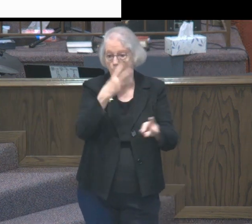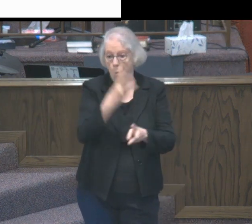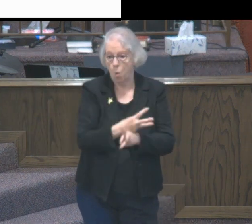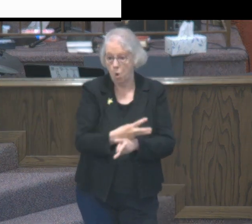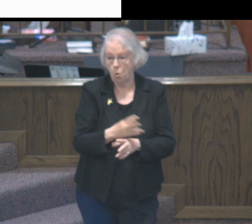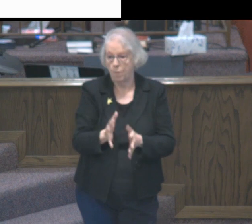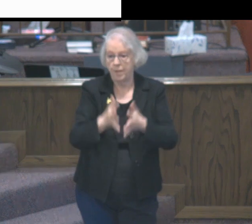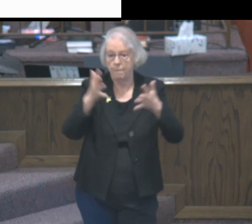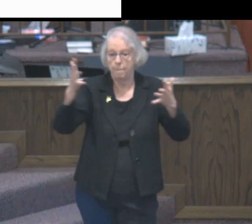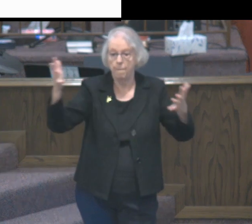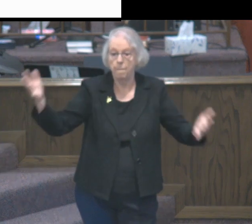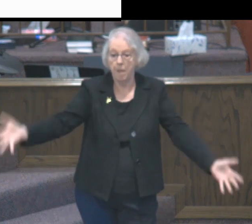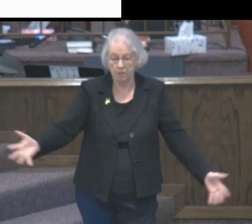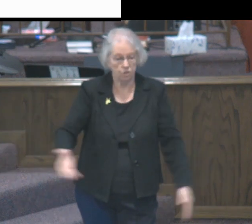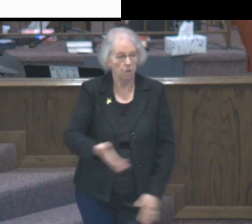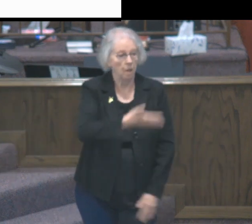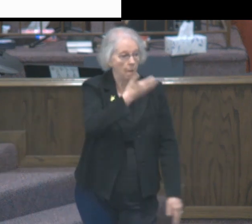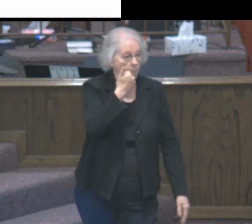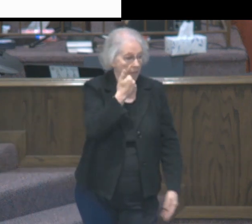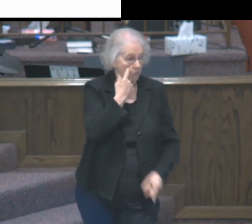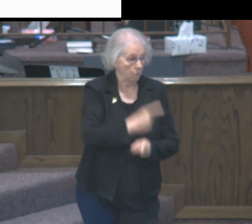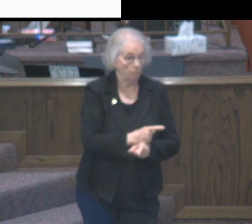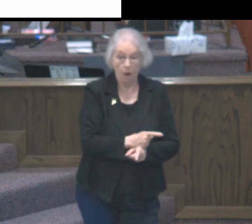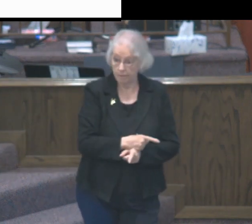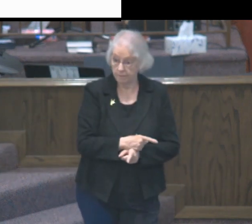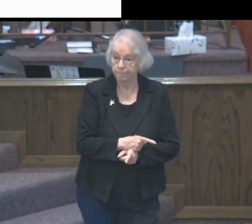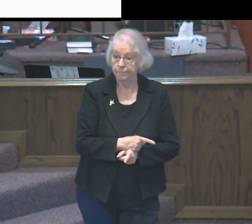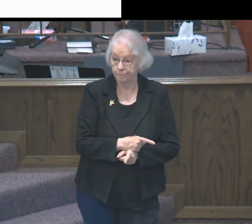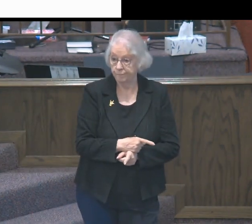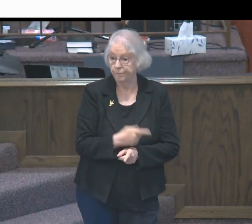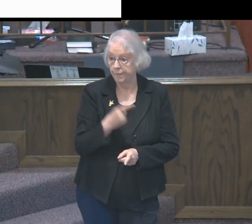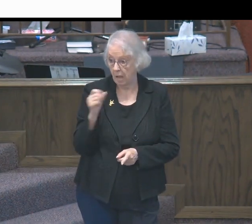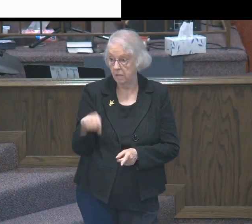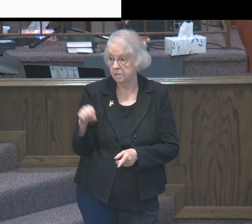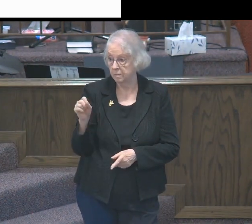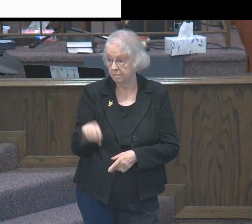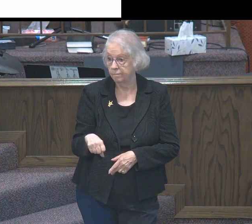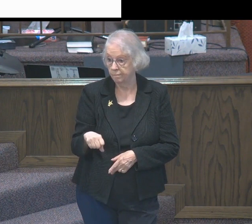Jesus came to fulfill the essence of the law.